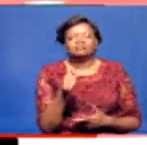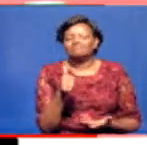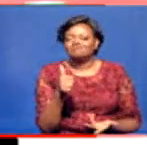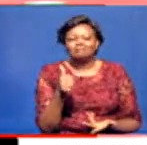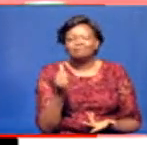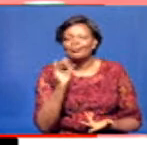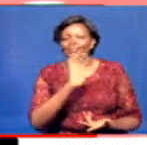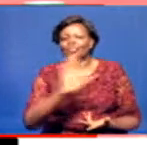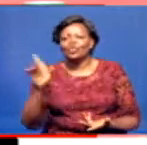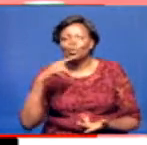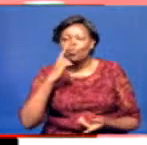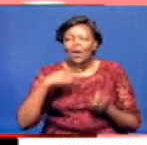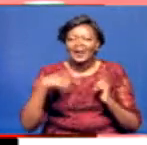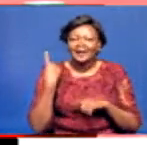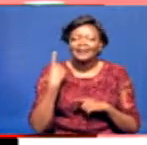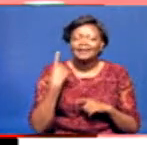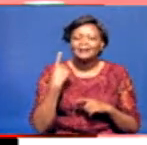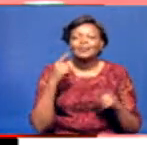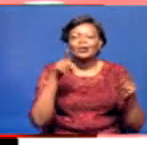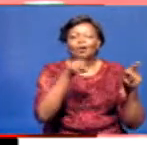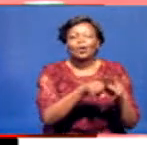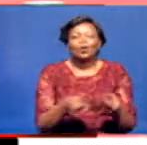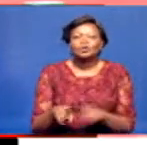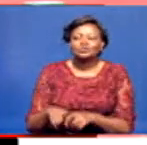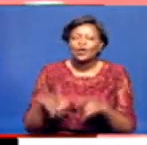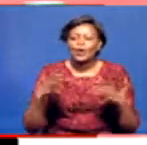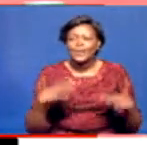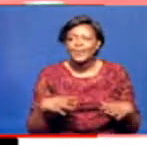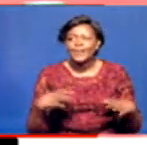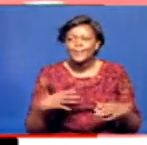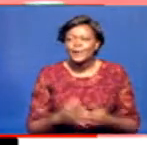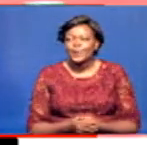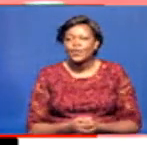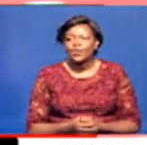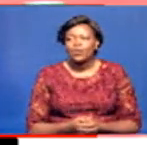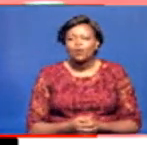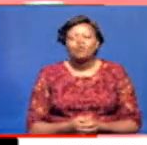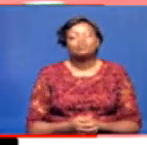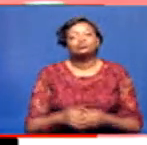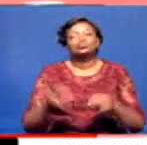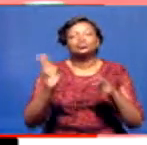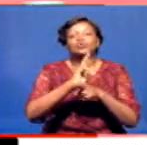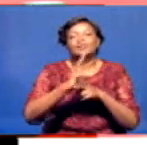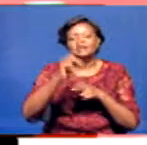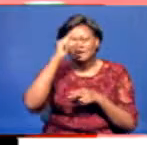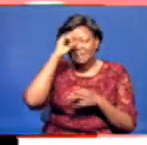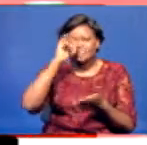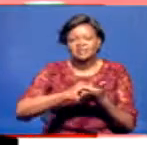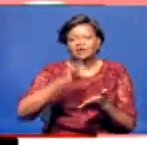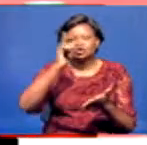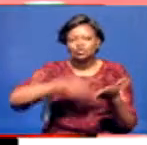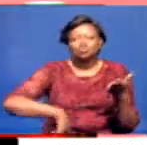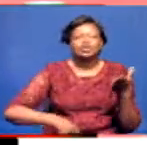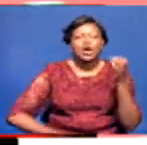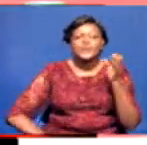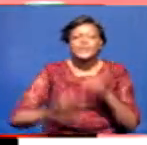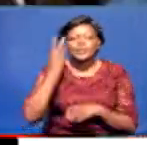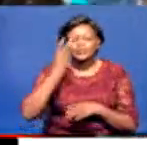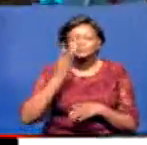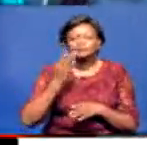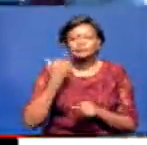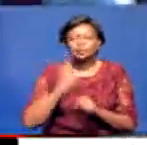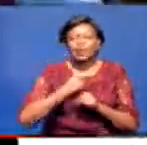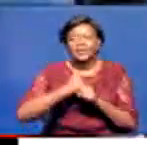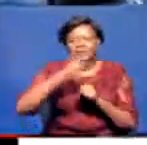win. It is also those who keep government in check. That's what constitutes a working